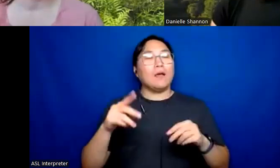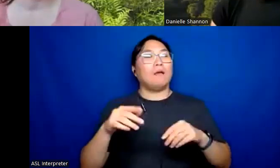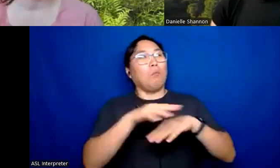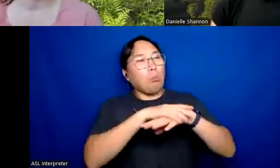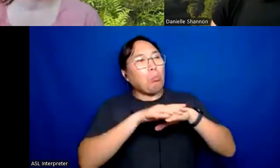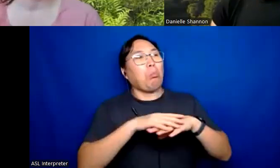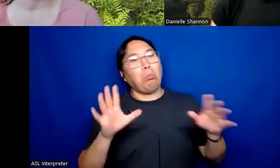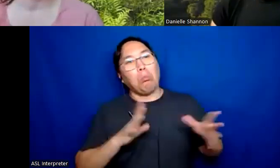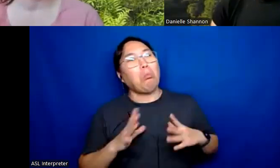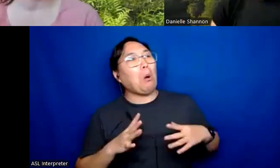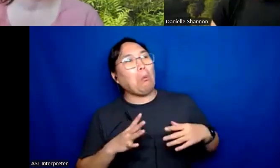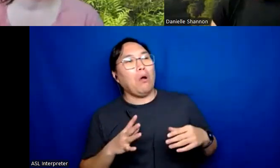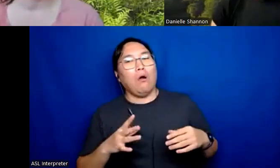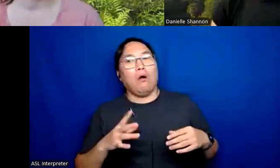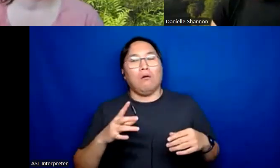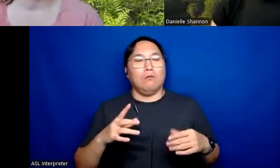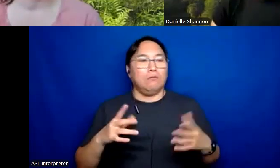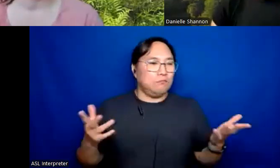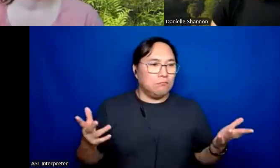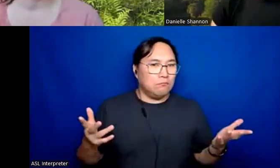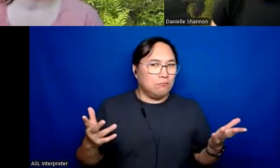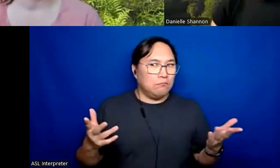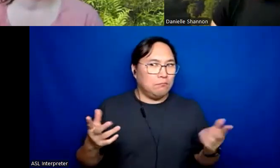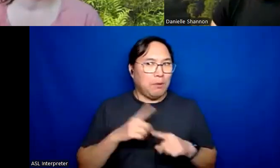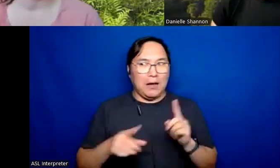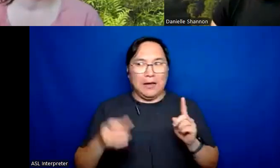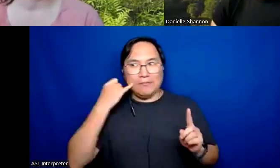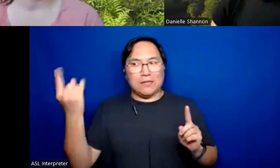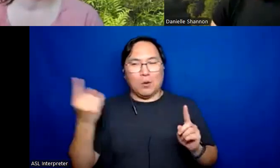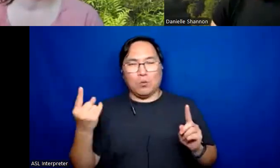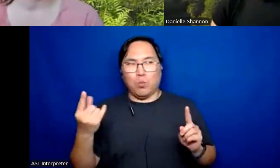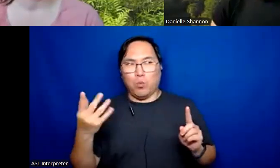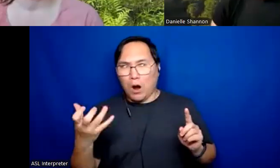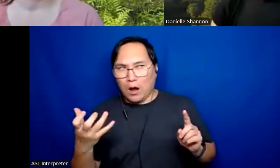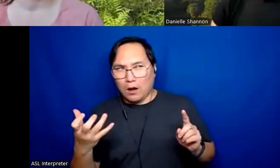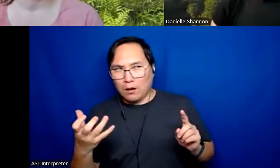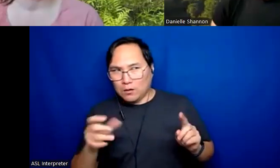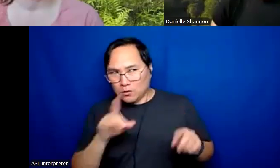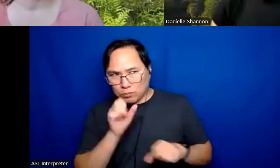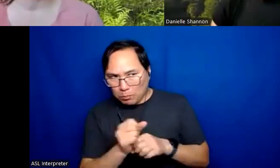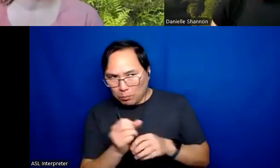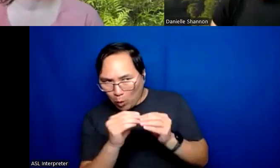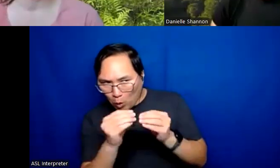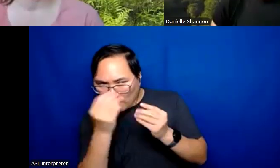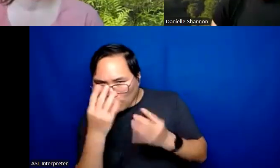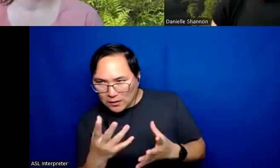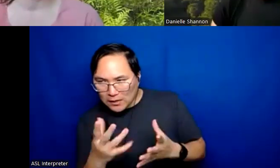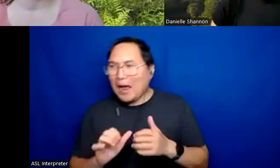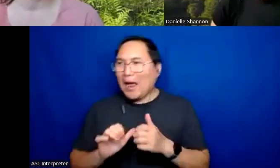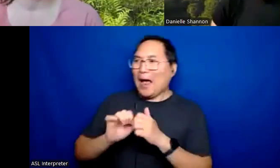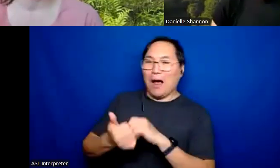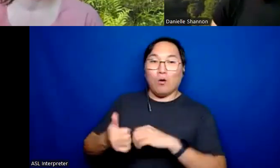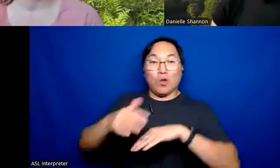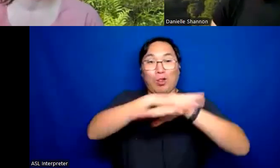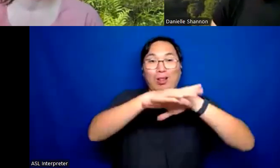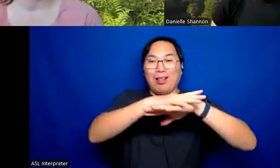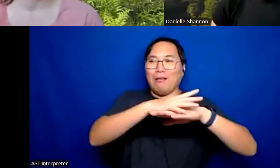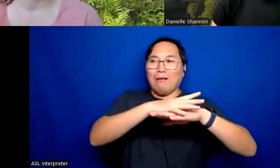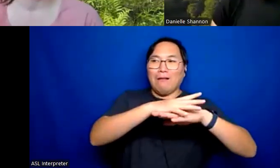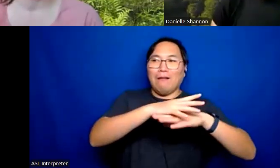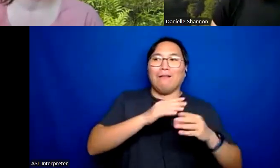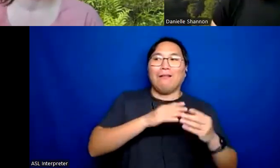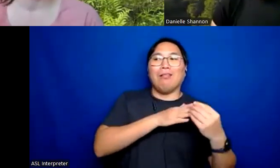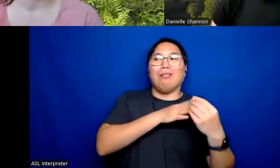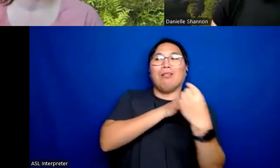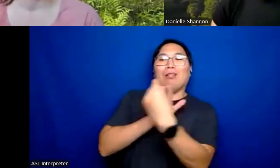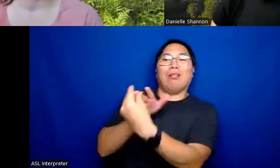who want to interact in a very superficial way. And then think about how, for the people who are interested, how do we take them then a little bit deeper? And